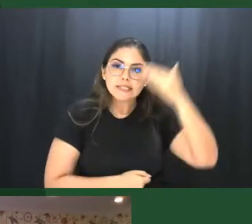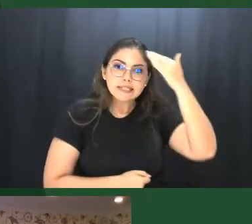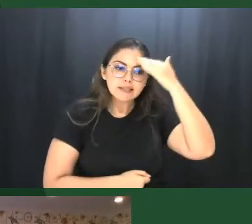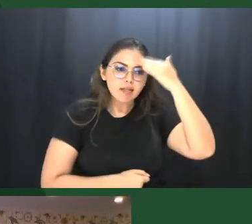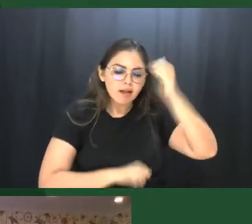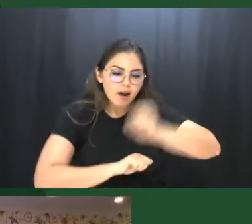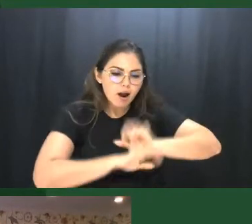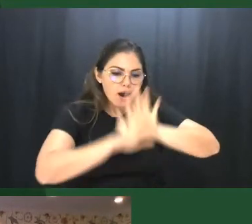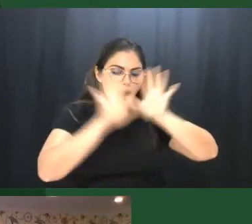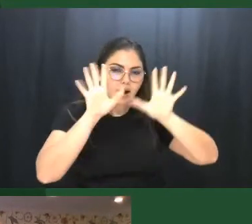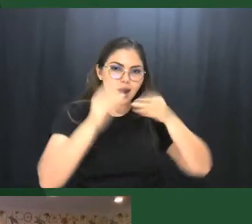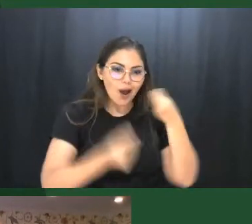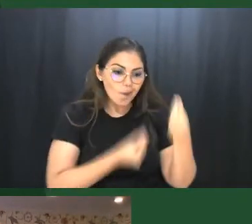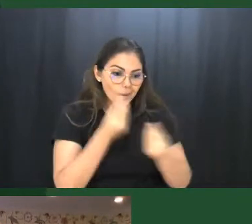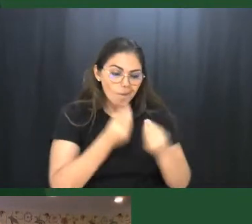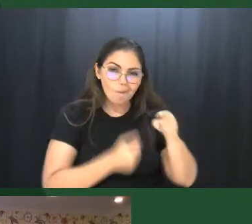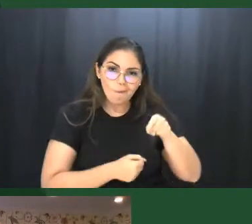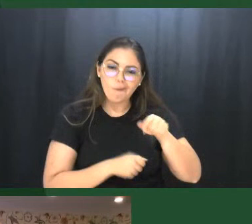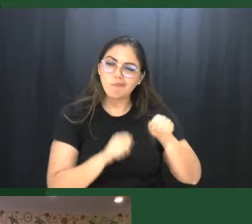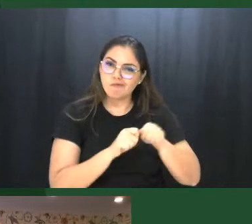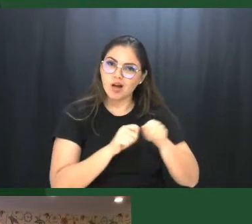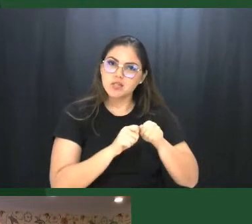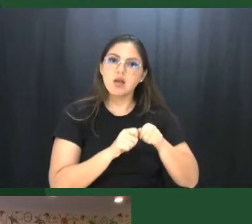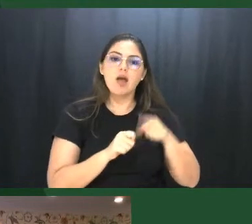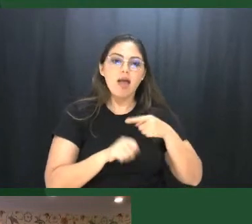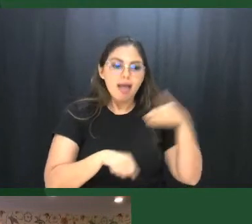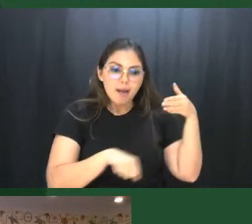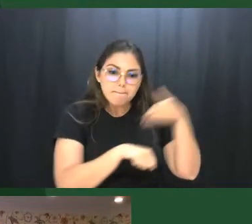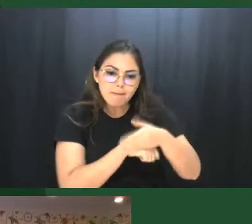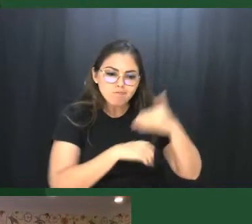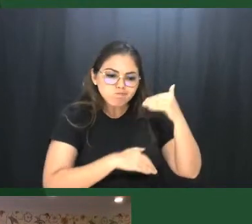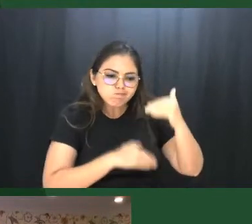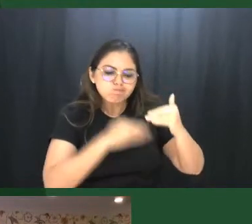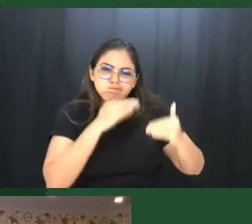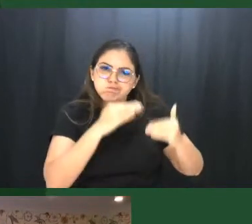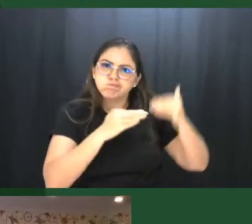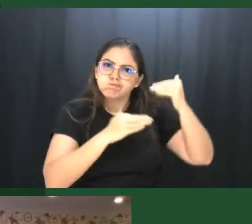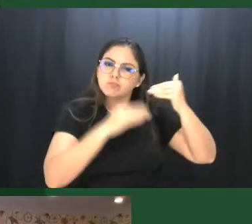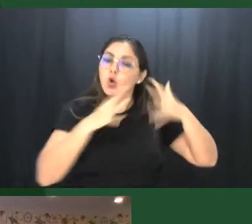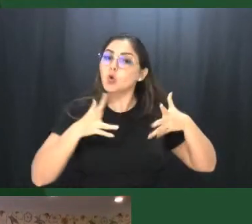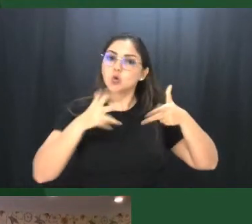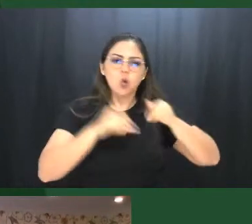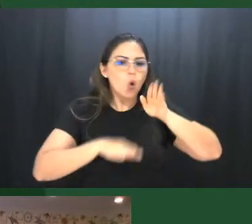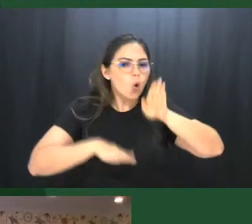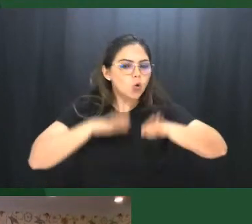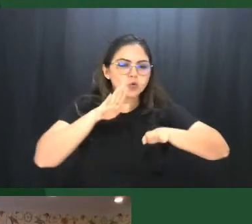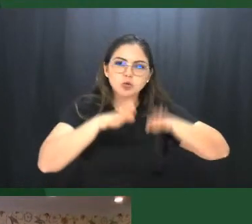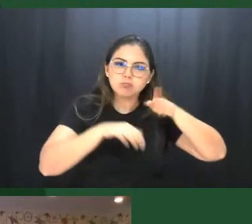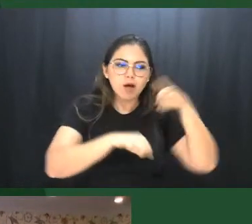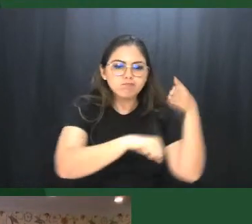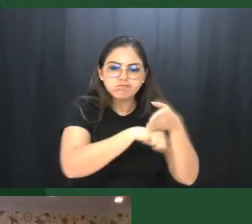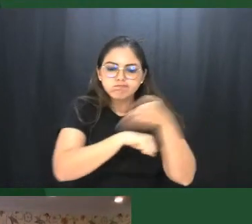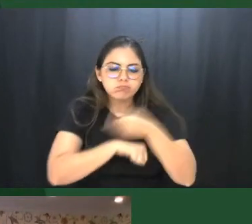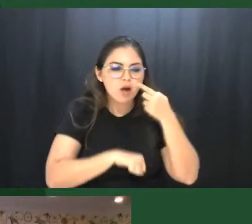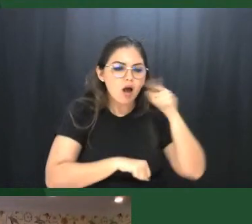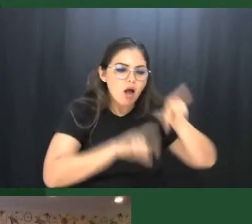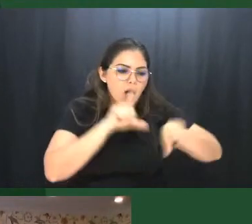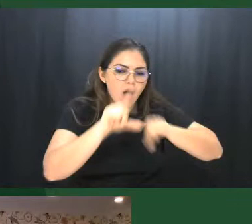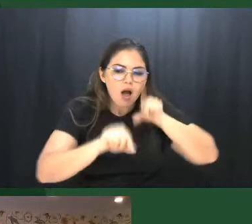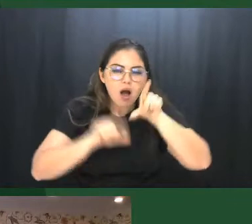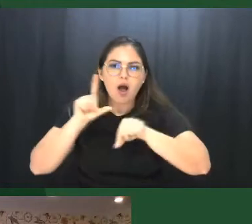process and accept recommendations that come from systems in which they are in control.